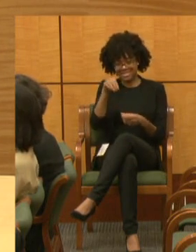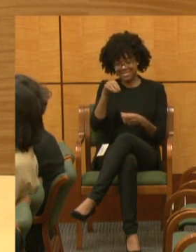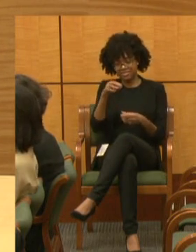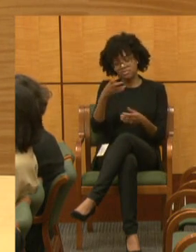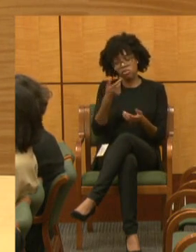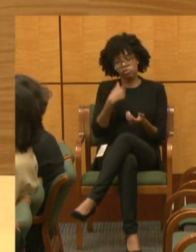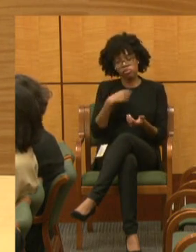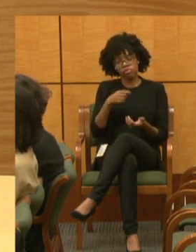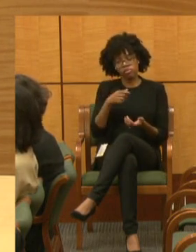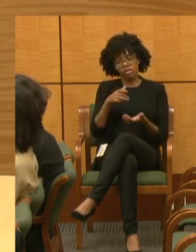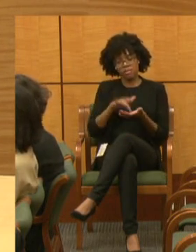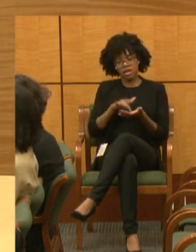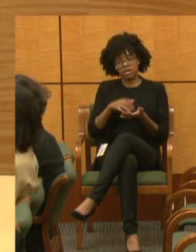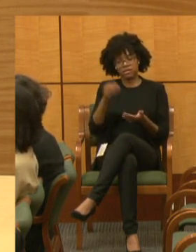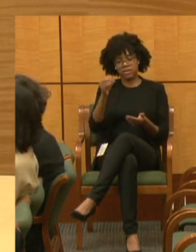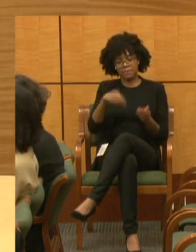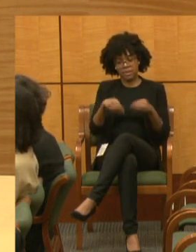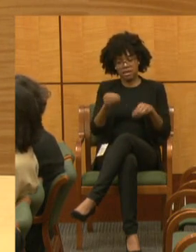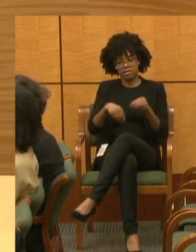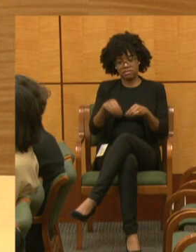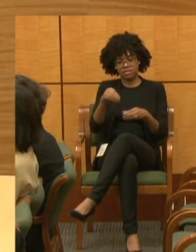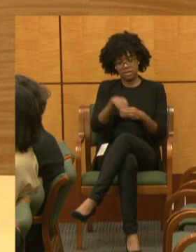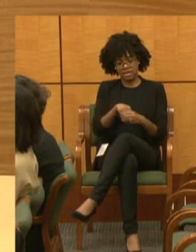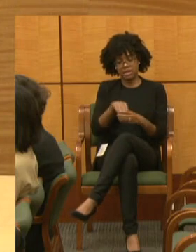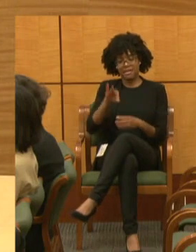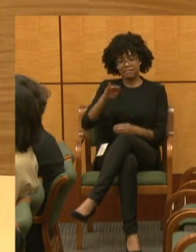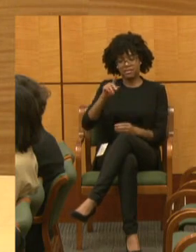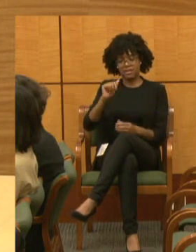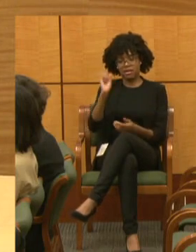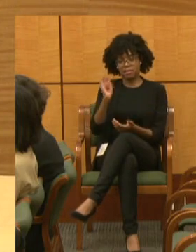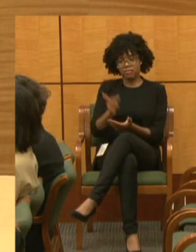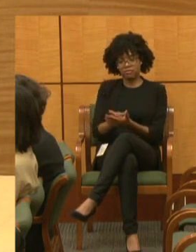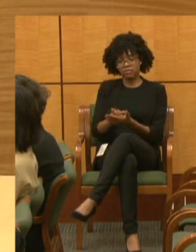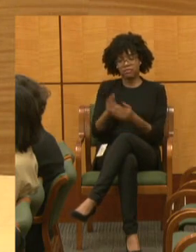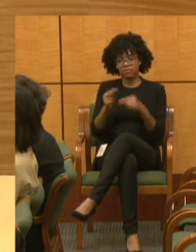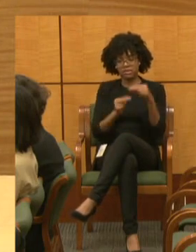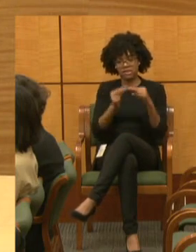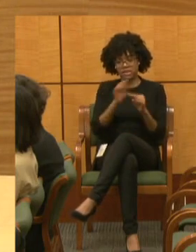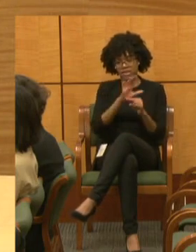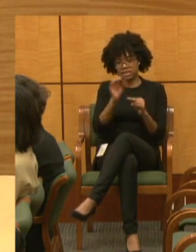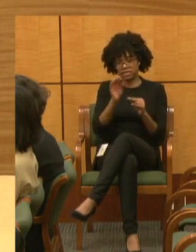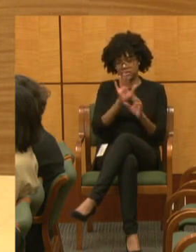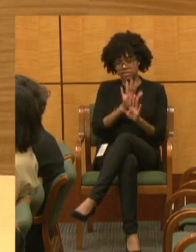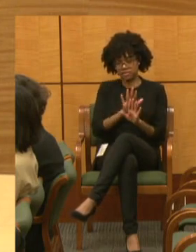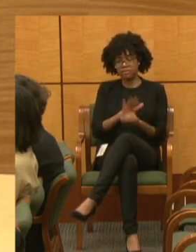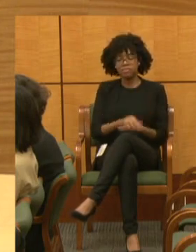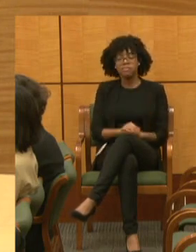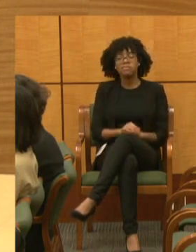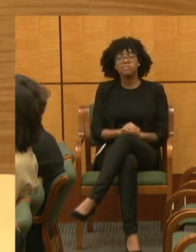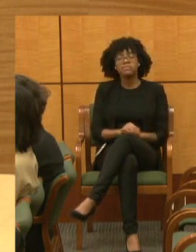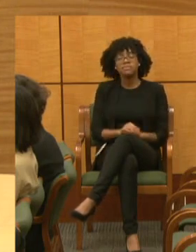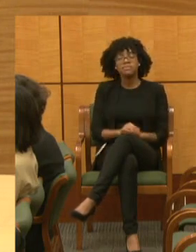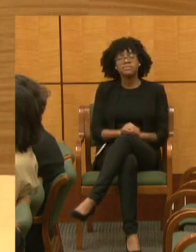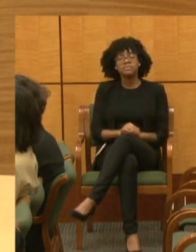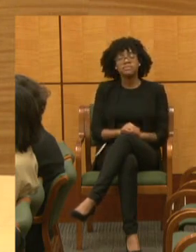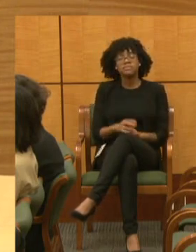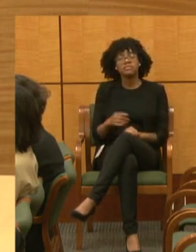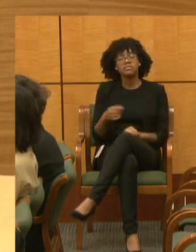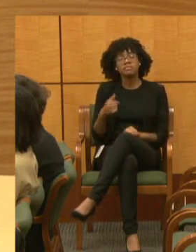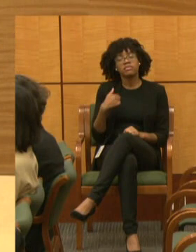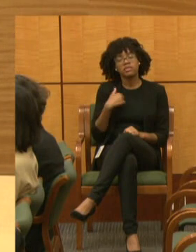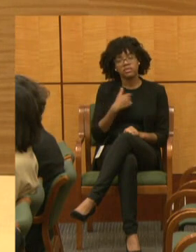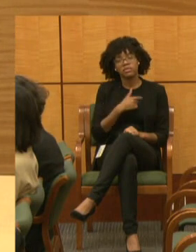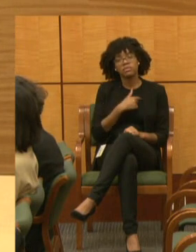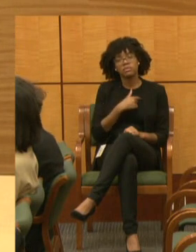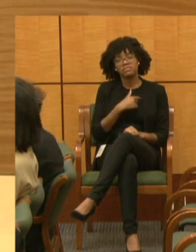PCCA, we only import APIs that are, or bring them in domestically, but